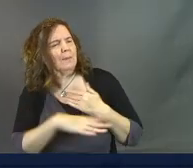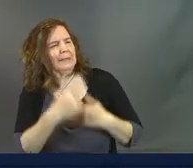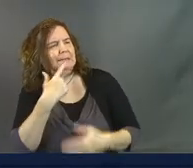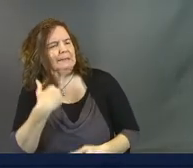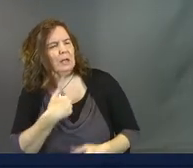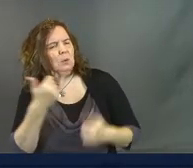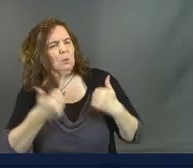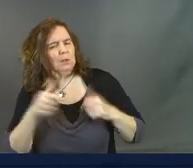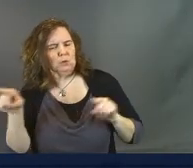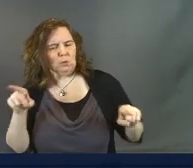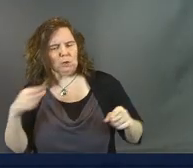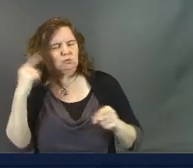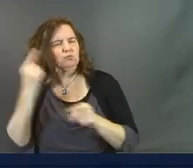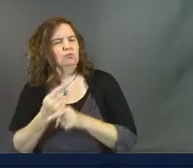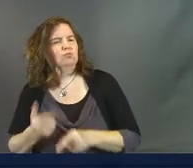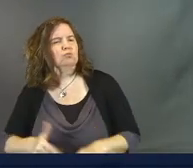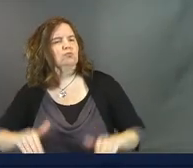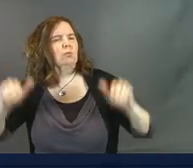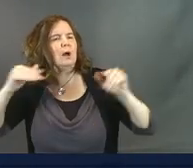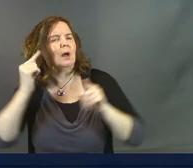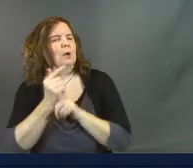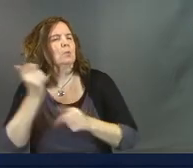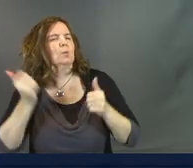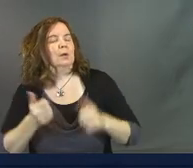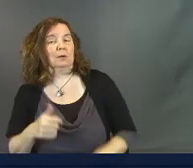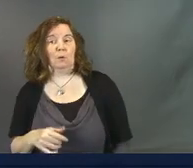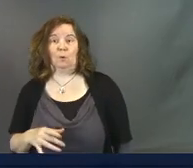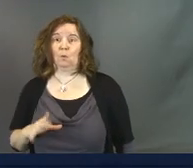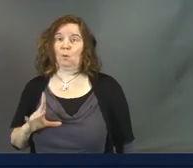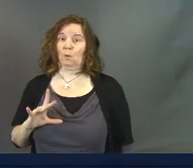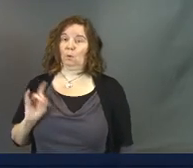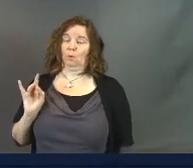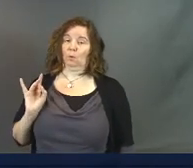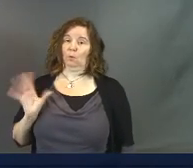and tell us which one of us was raised right? Whoo!